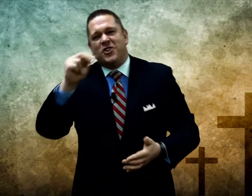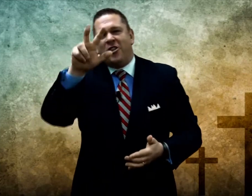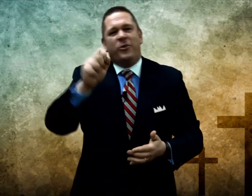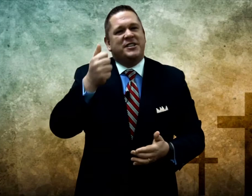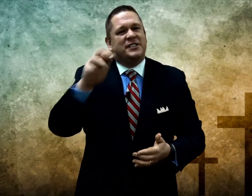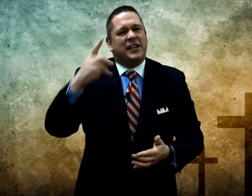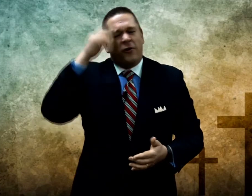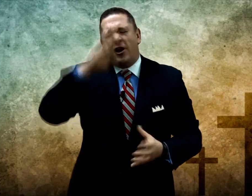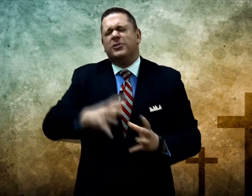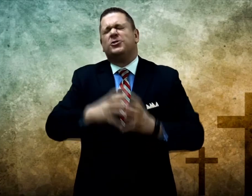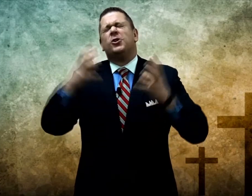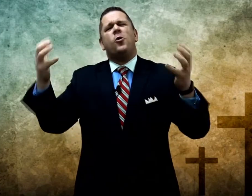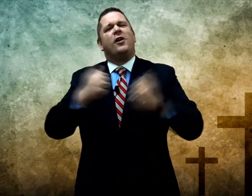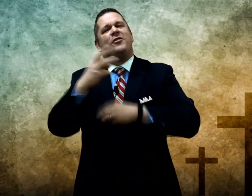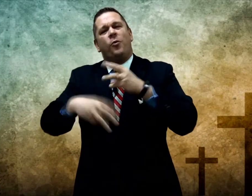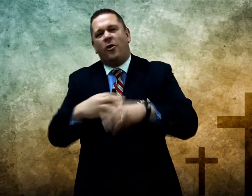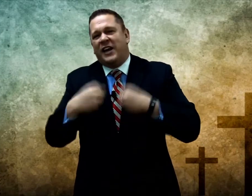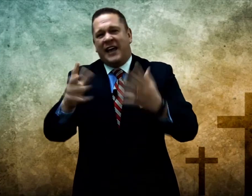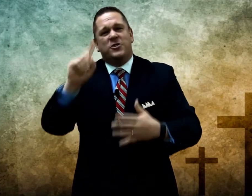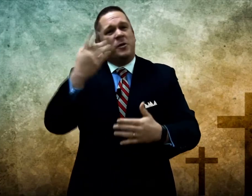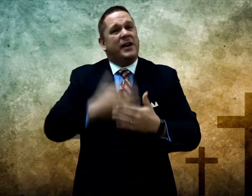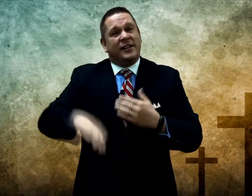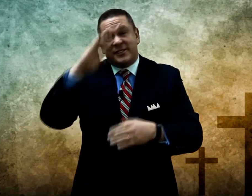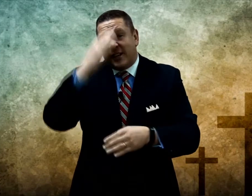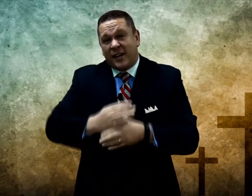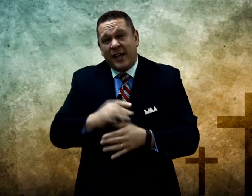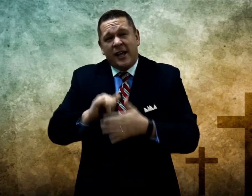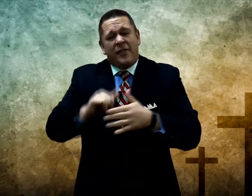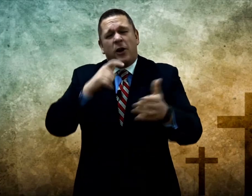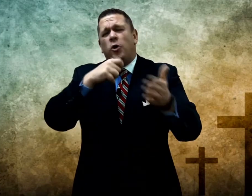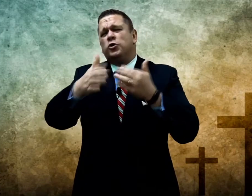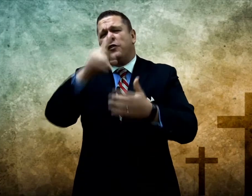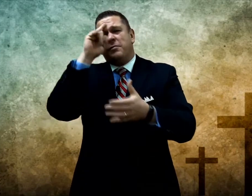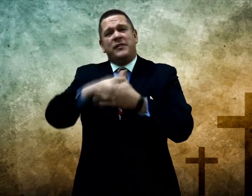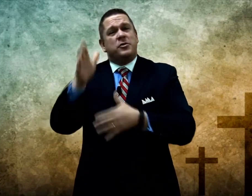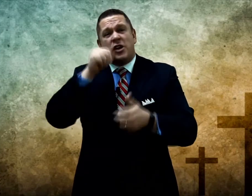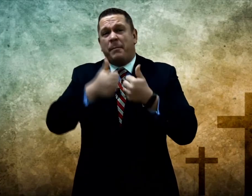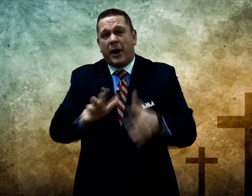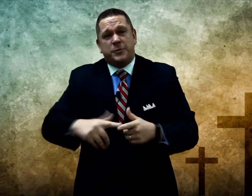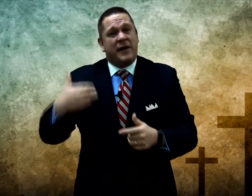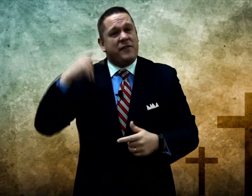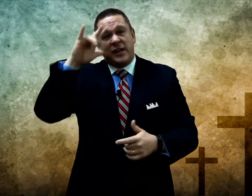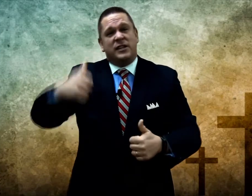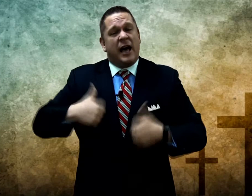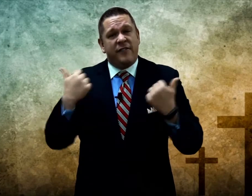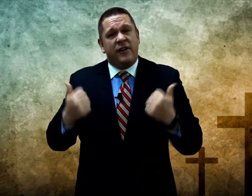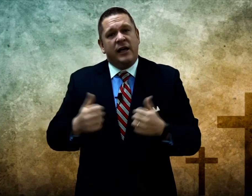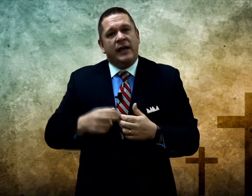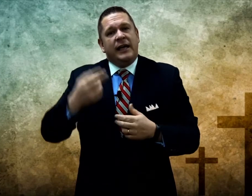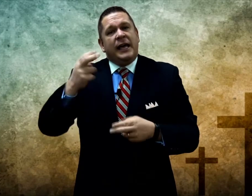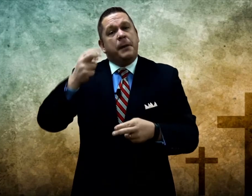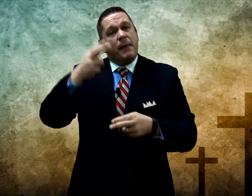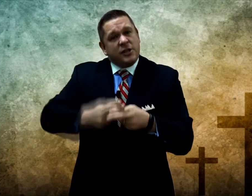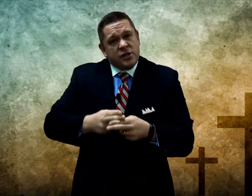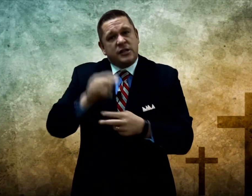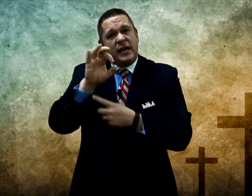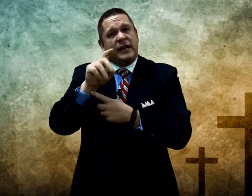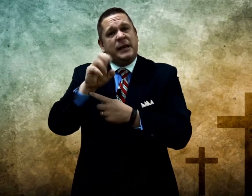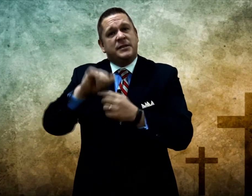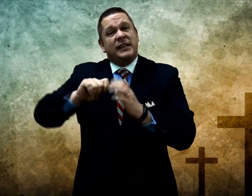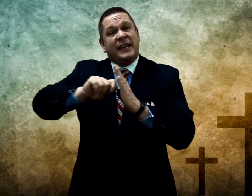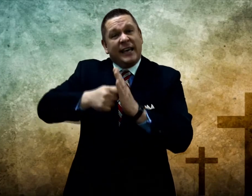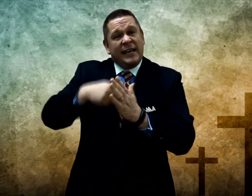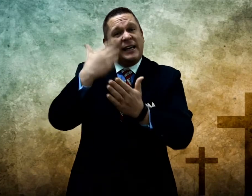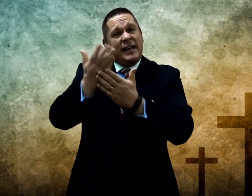famous verse of John 3:16, "For God so loved the world that he gave his only begotten son, that whosoever believes in him should not perish but have everlasting life," he mentions